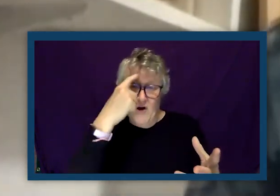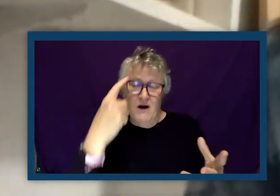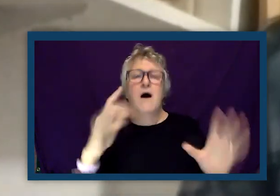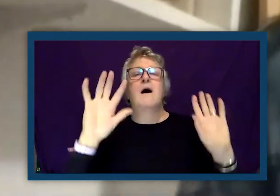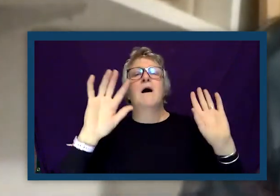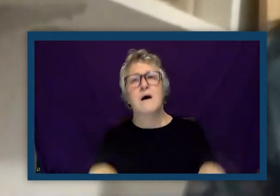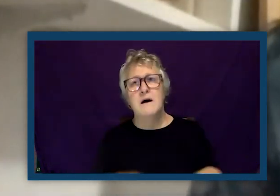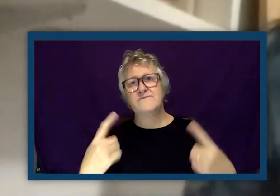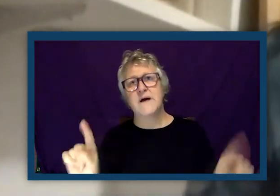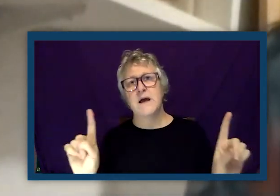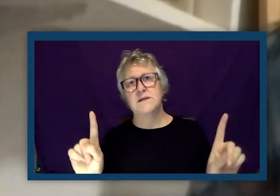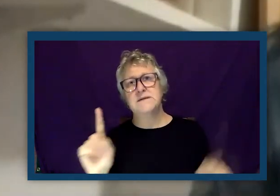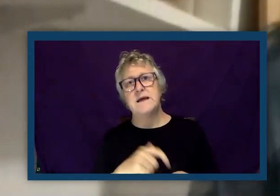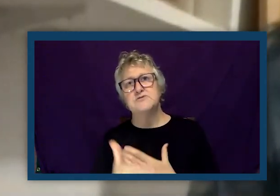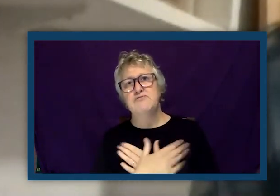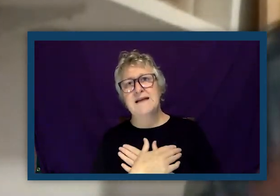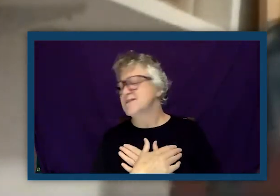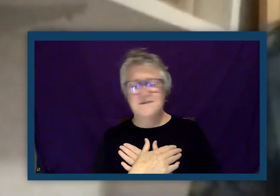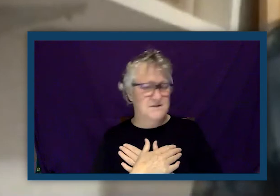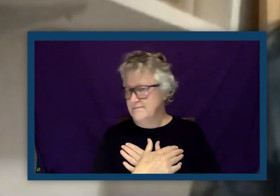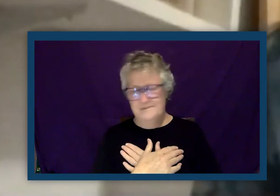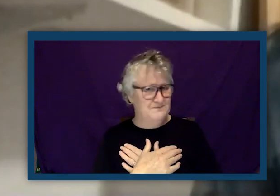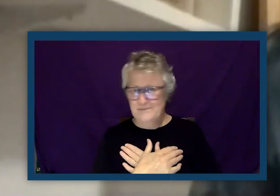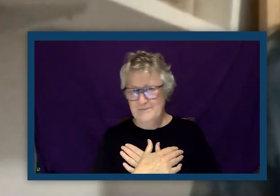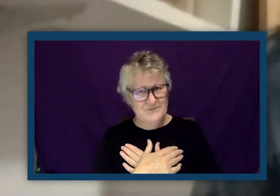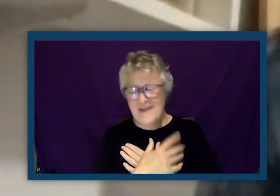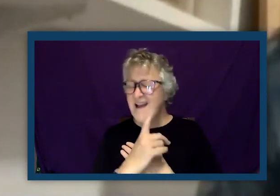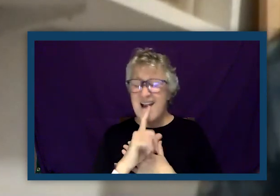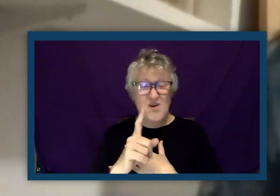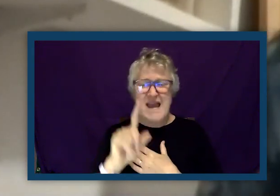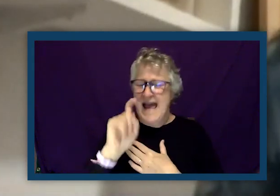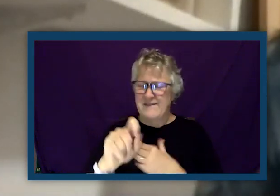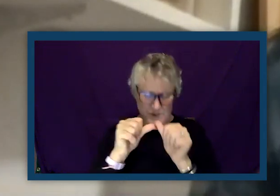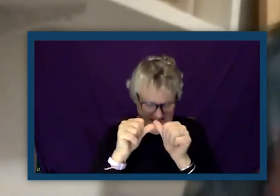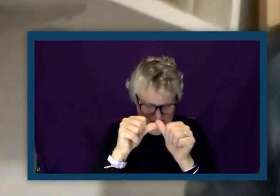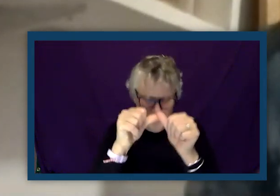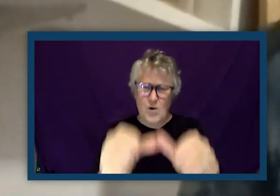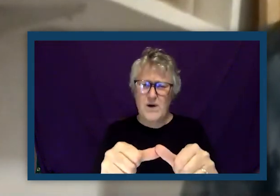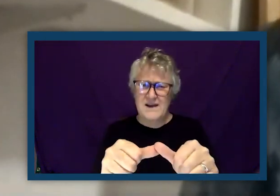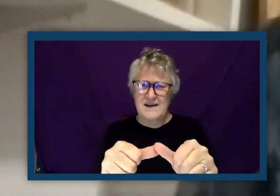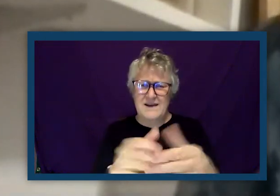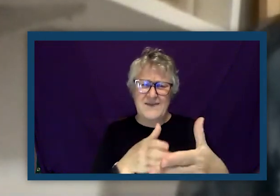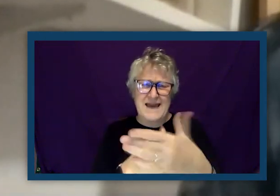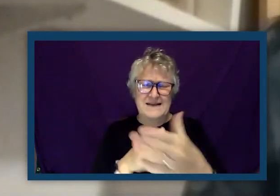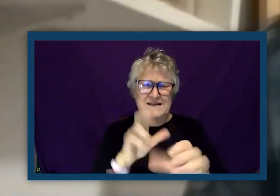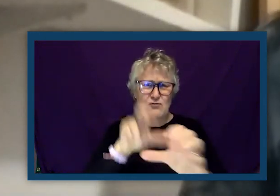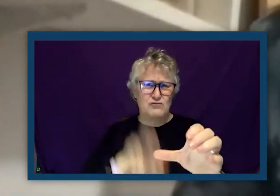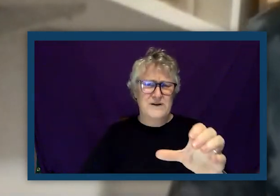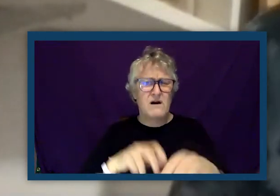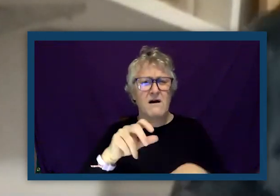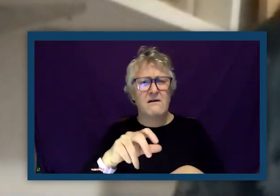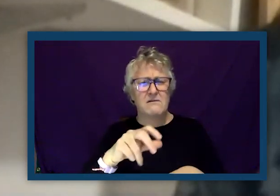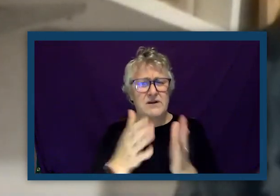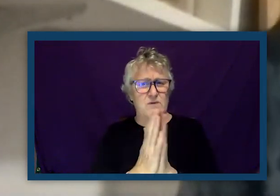in California mounted an anti-recall campaign against Governor Newsom. And so this is really a far right Republican